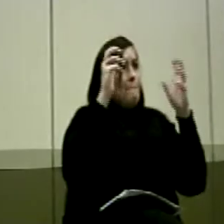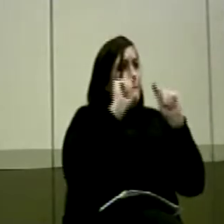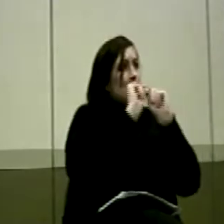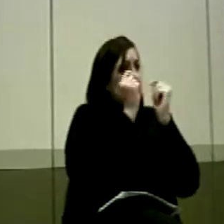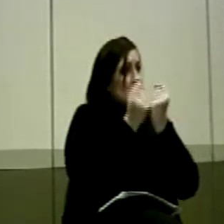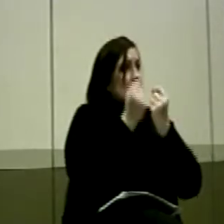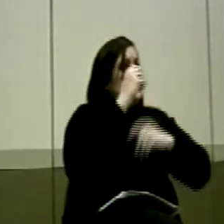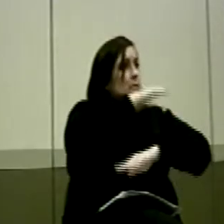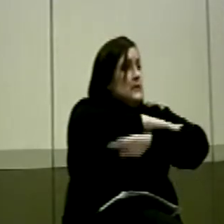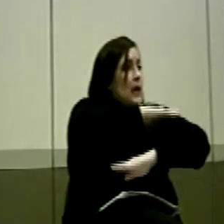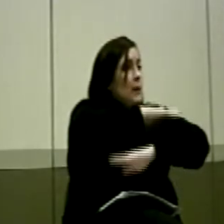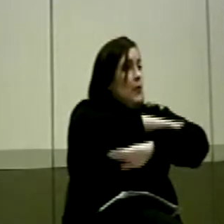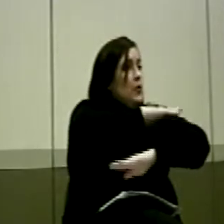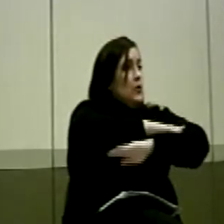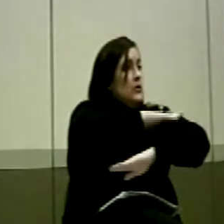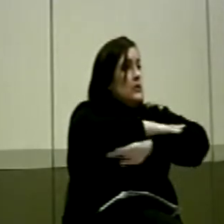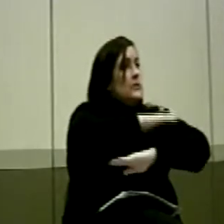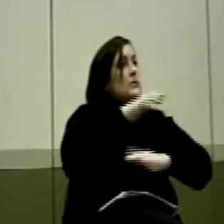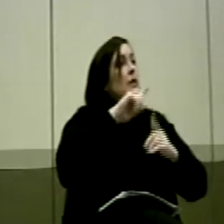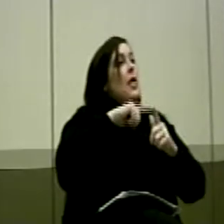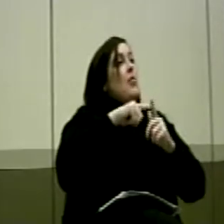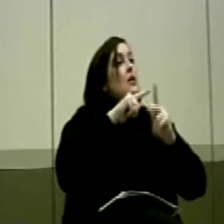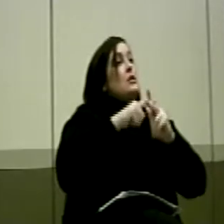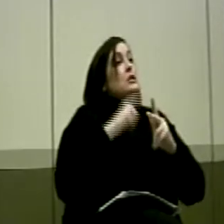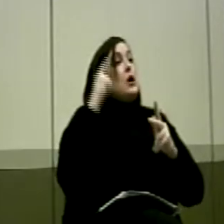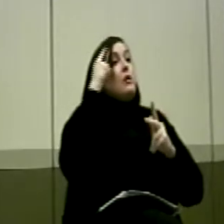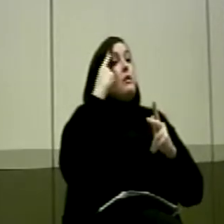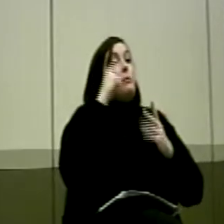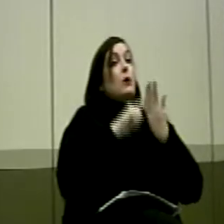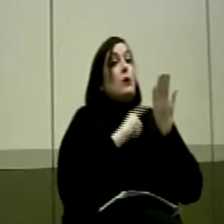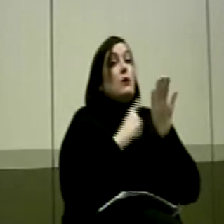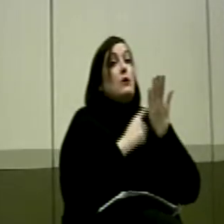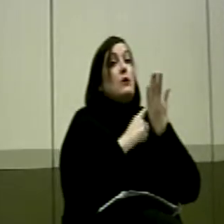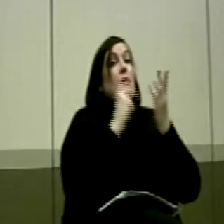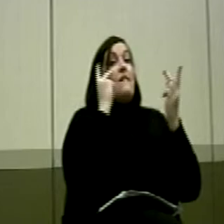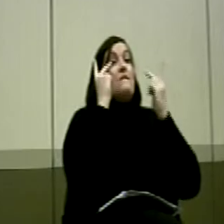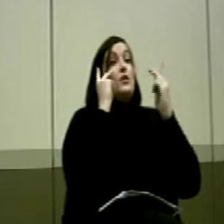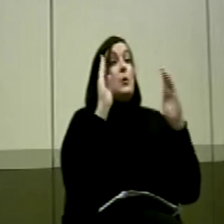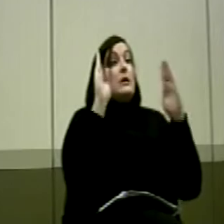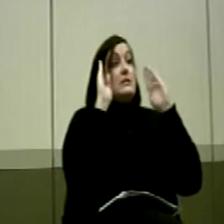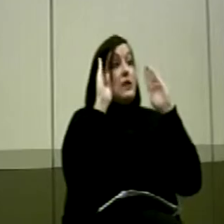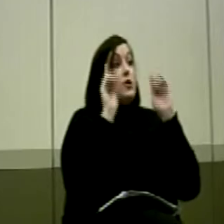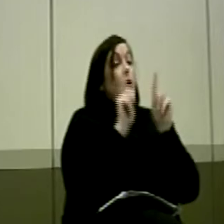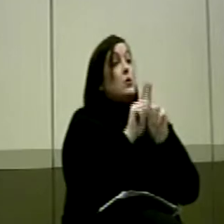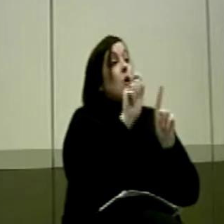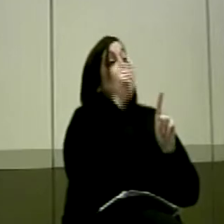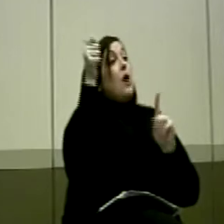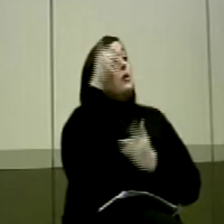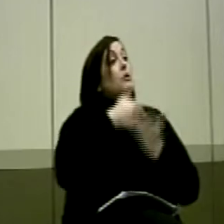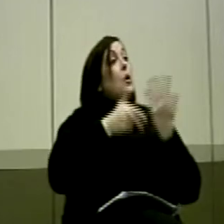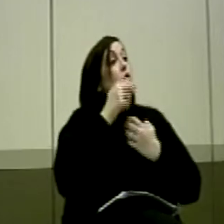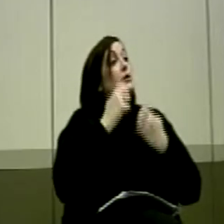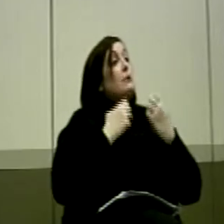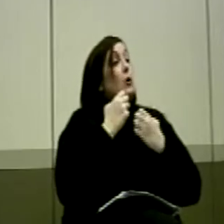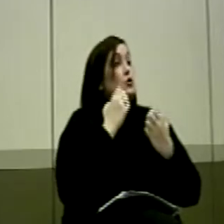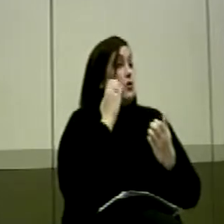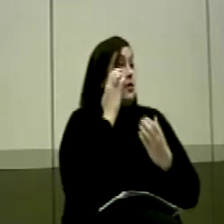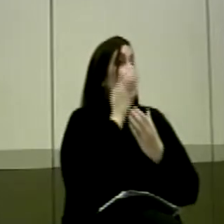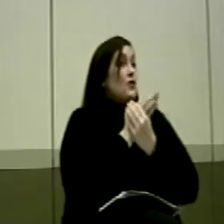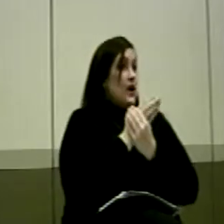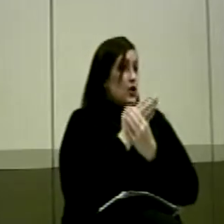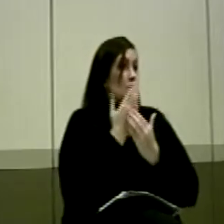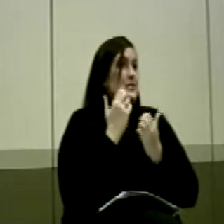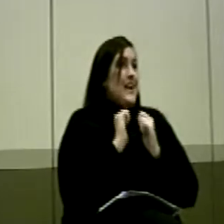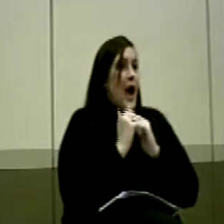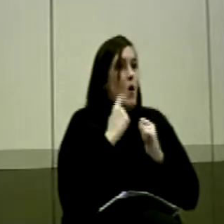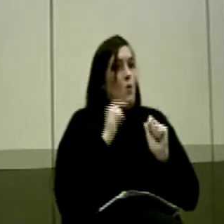about what we discussed with visual attention, and then also the other social and emotional interventions of how this could be beefed up, and then